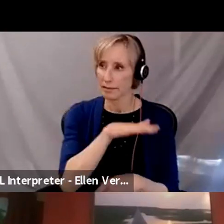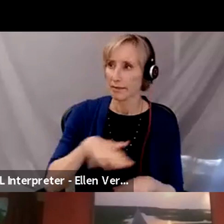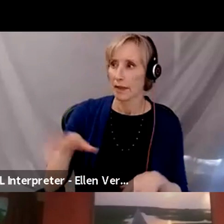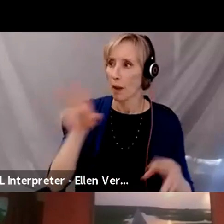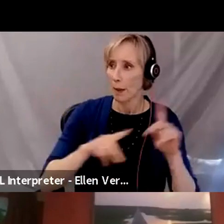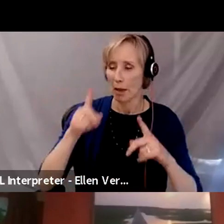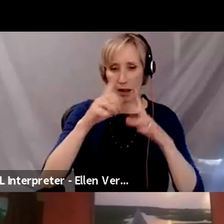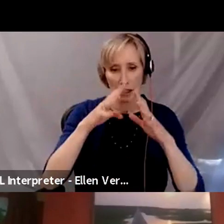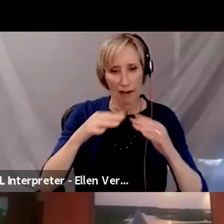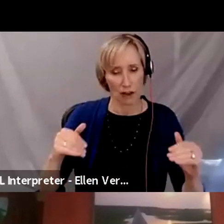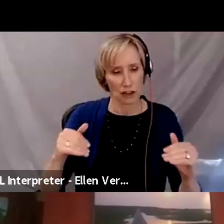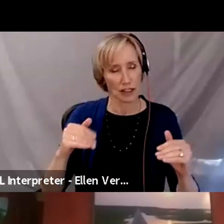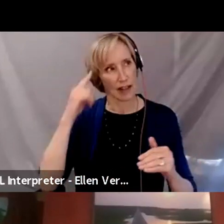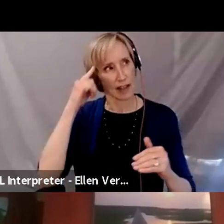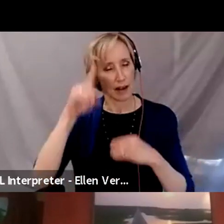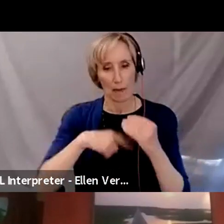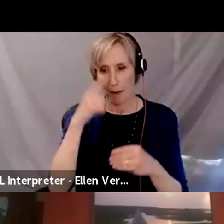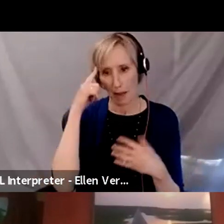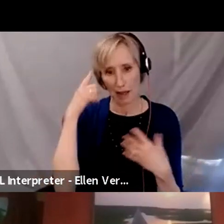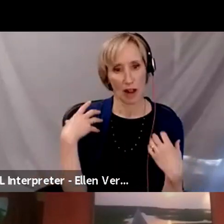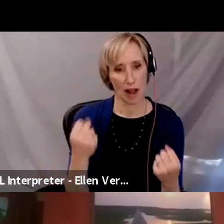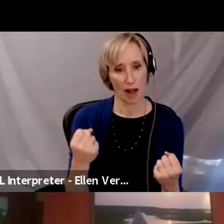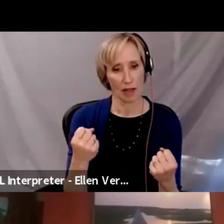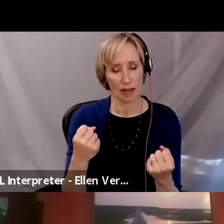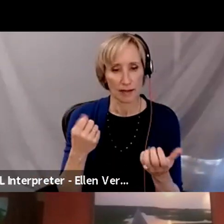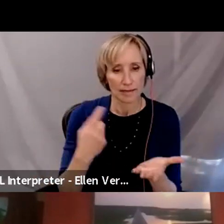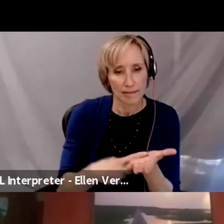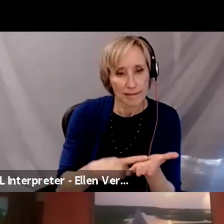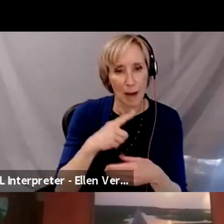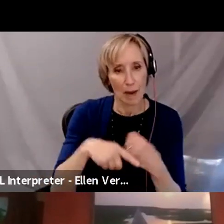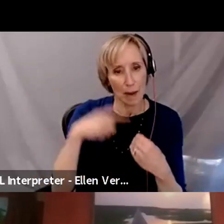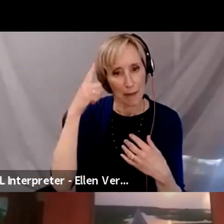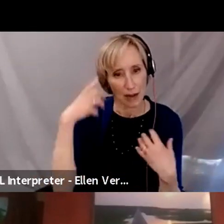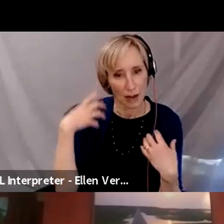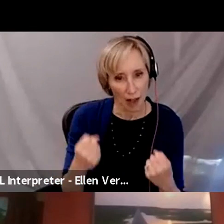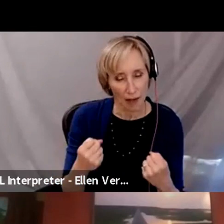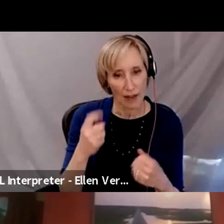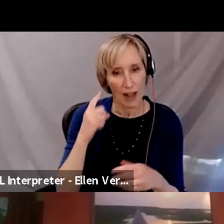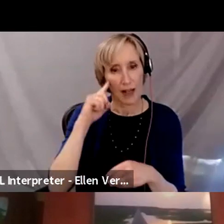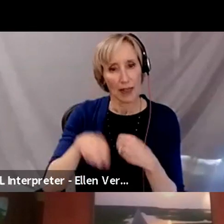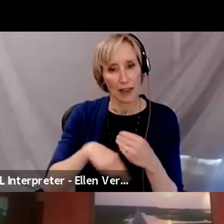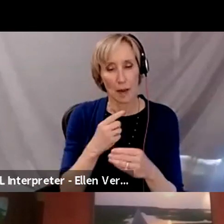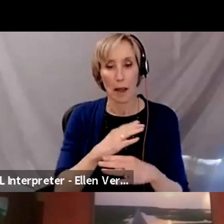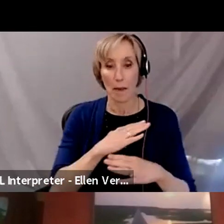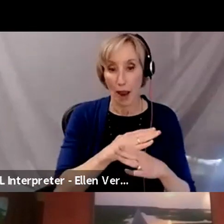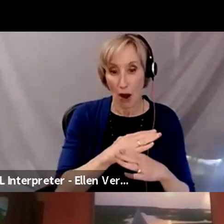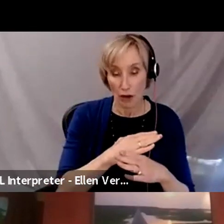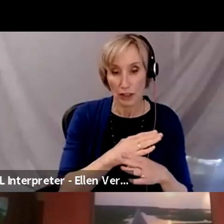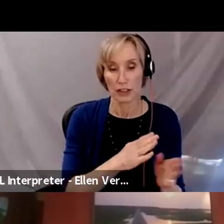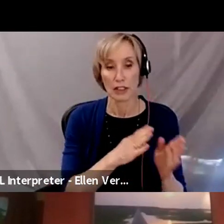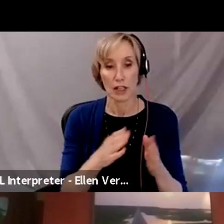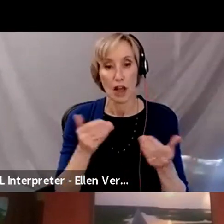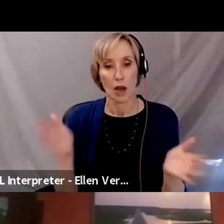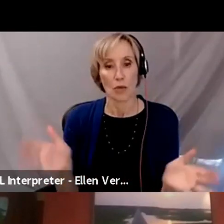mental health, experience specific barriers, contemplate changes needed, promote recovery and